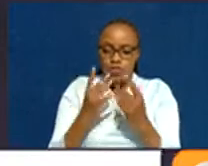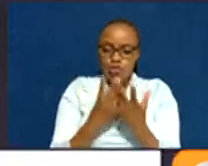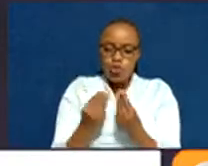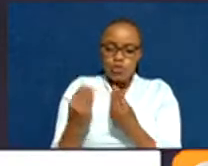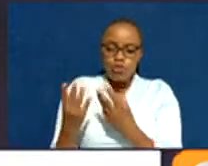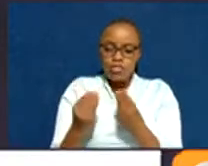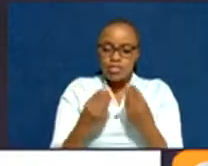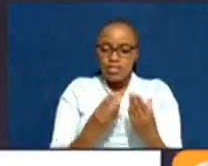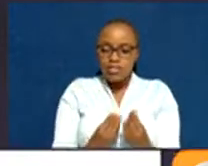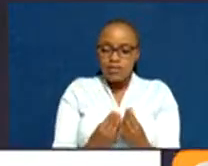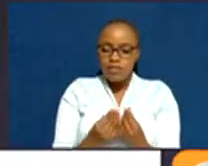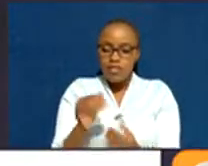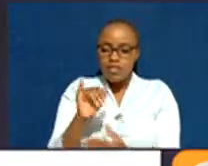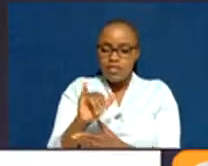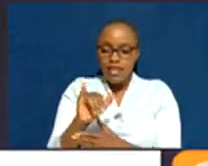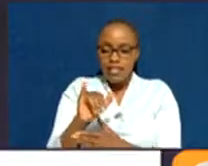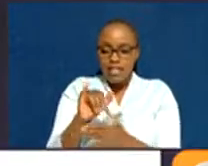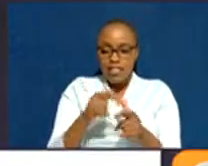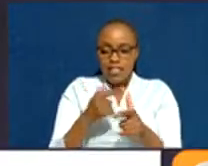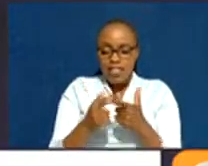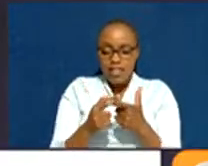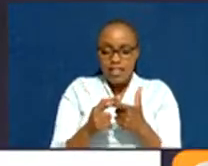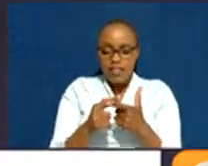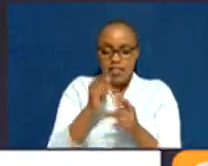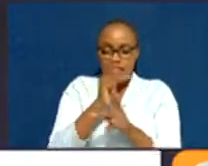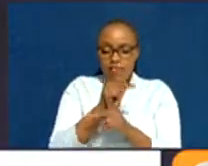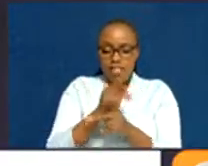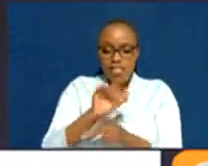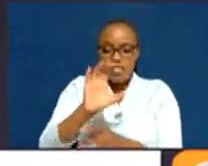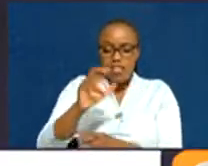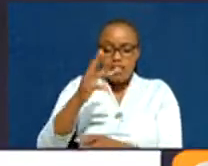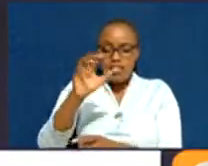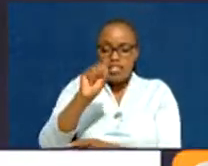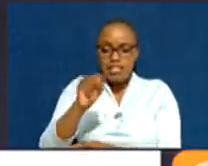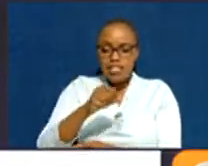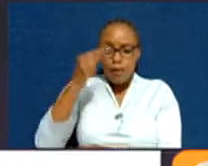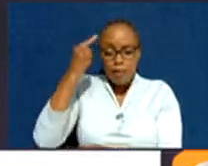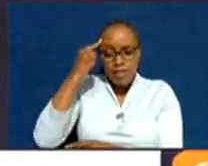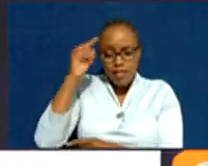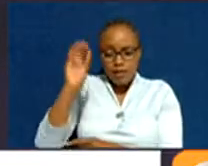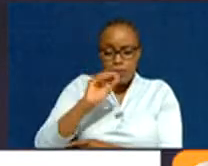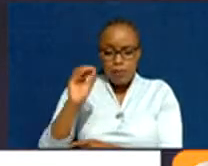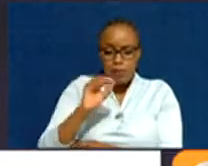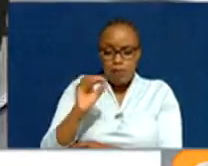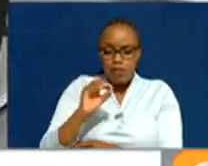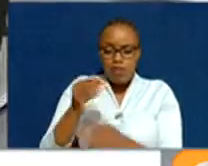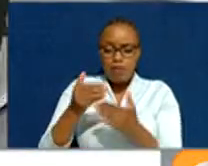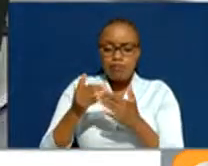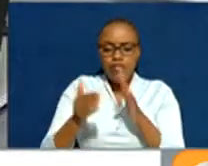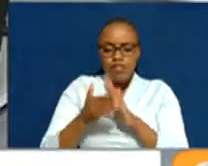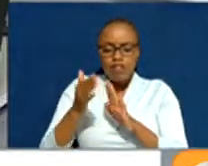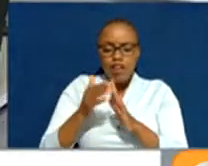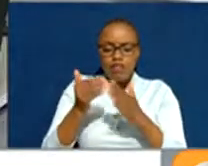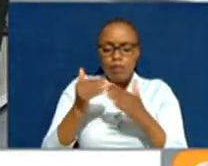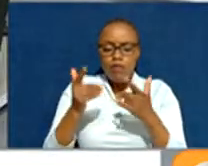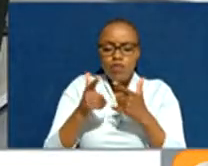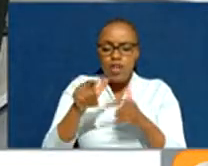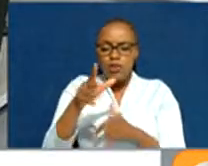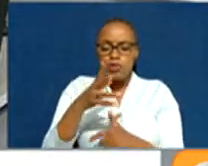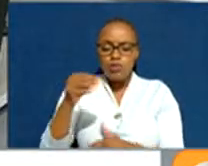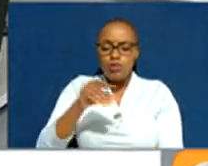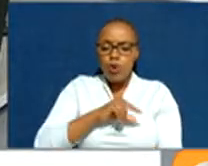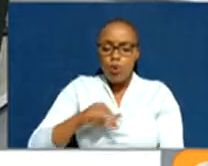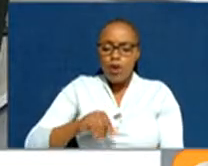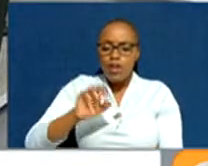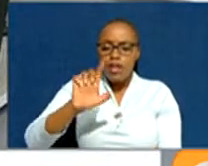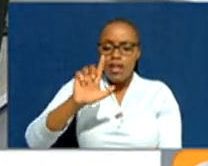soft-winning. So in that regard, yes. Will King Charles manage that? I don't know, but the jury's out. John, real quick, before we let you go, the one thing Queen Elizabeth